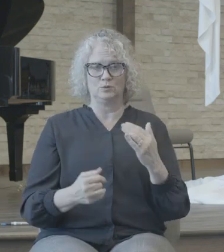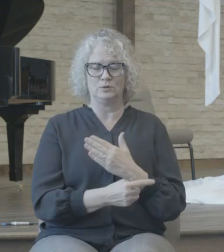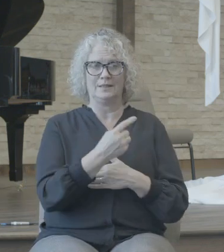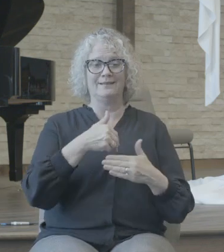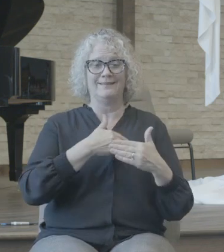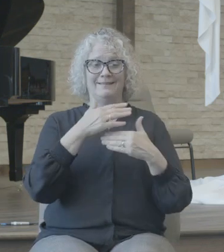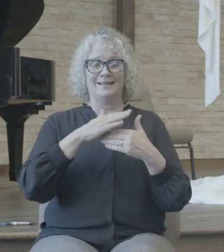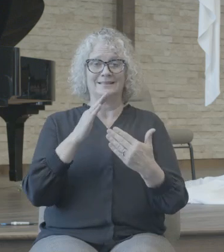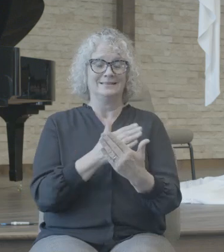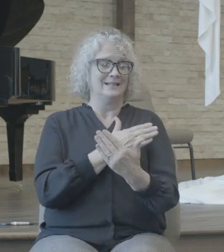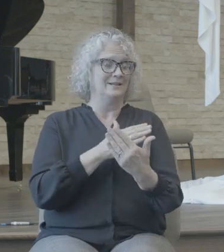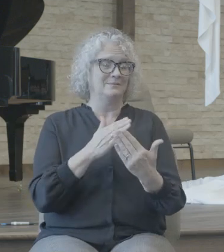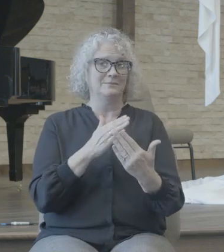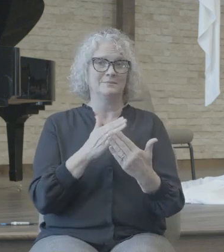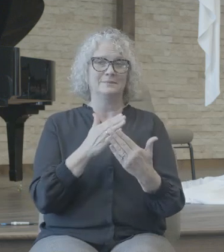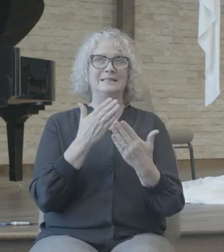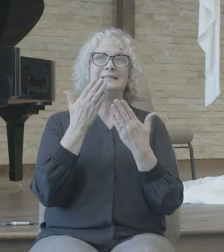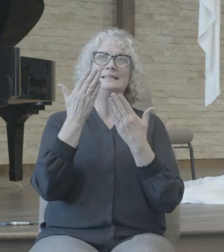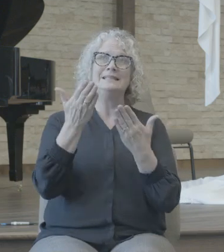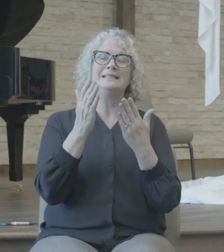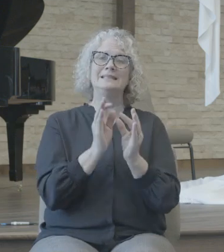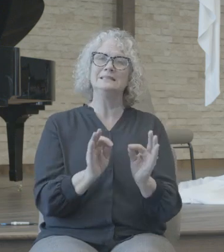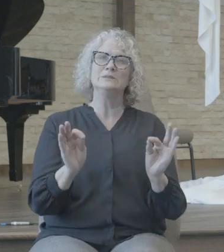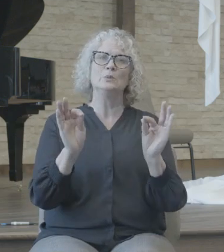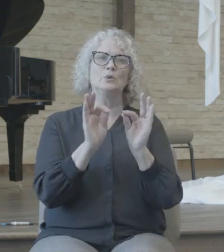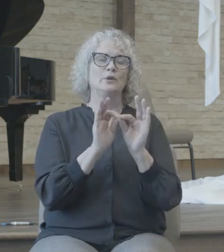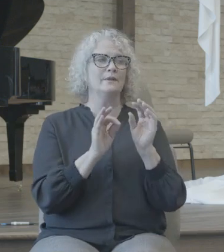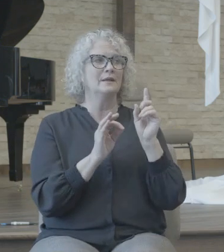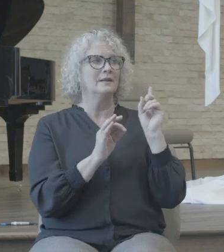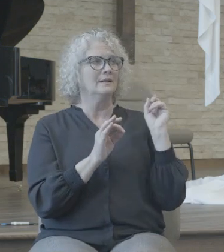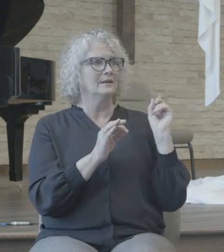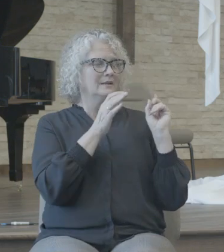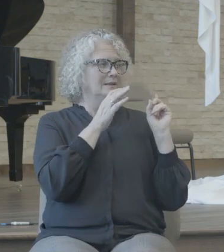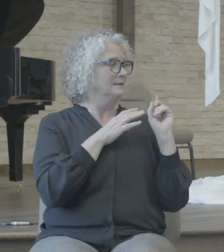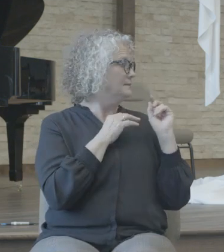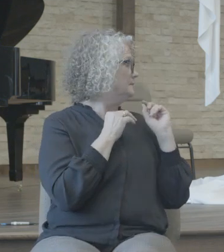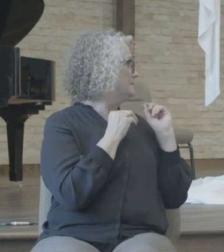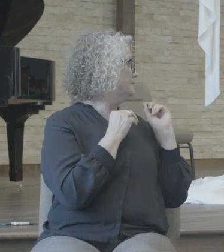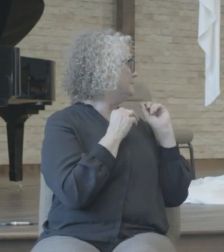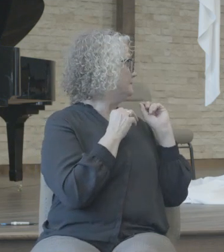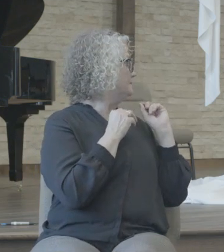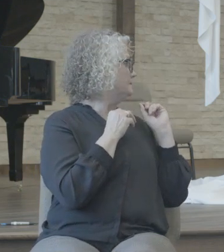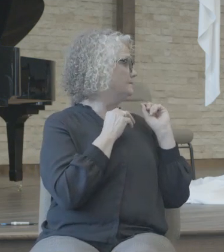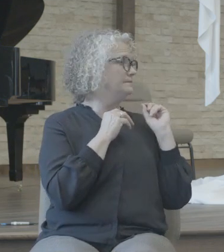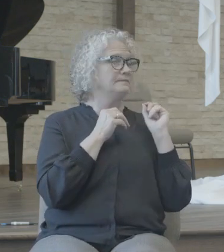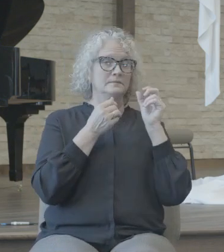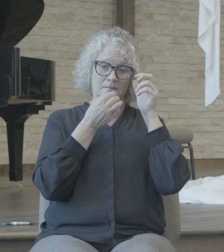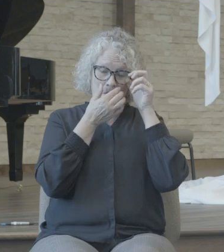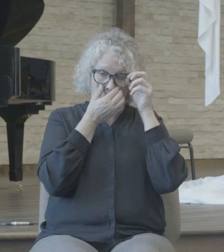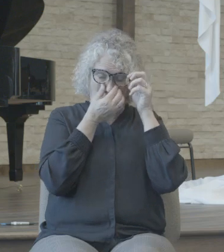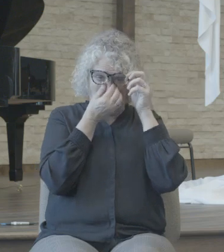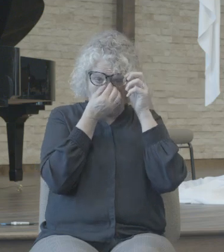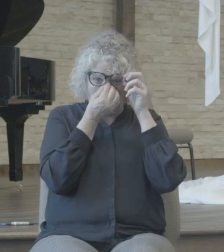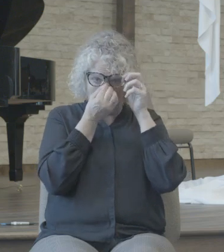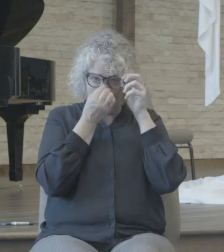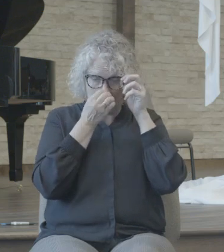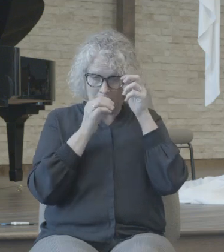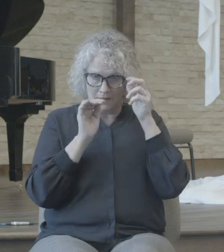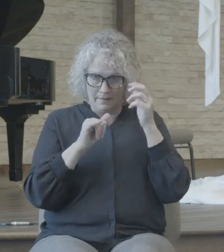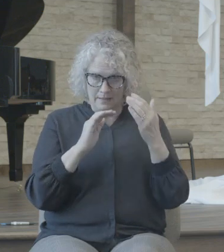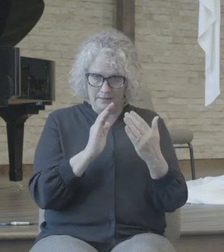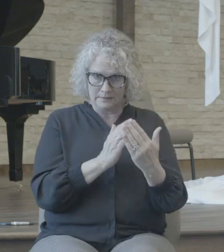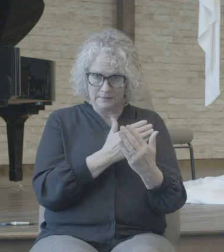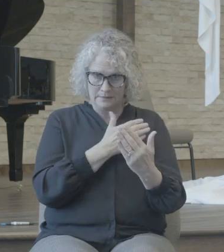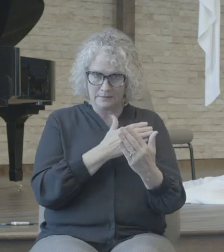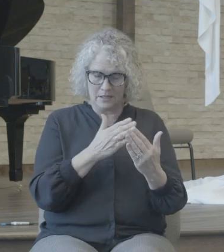song, "Is He Worthy?" Just a note about this song. It's directly based off of the scripture reading that Pastor is going